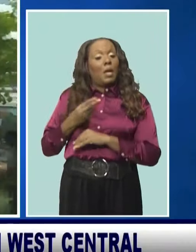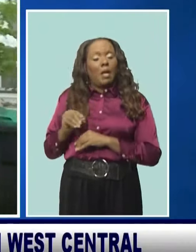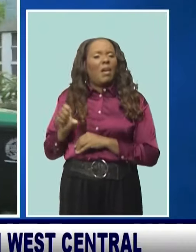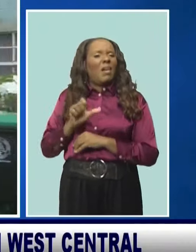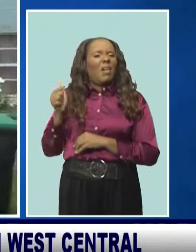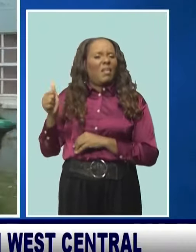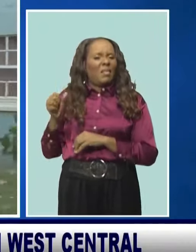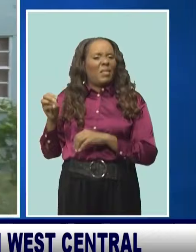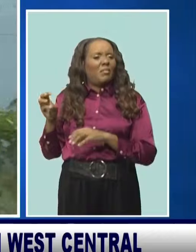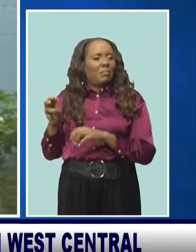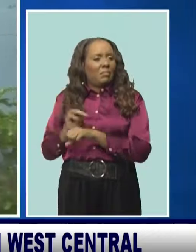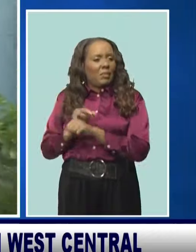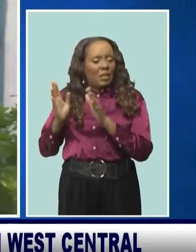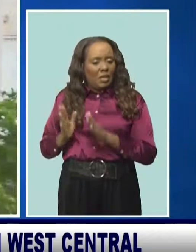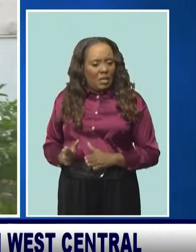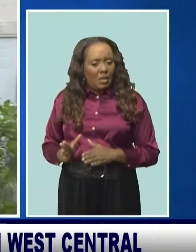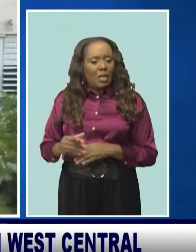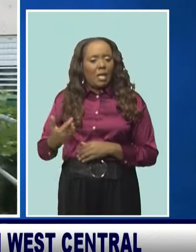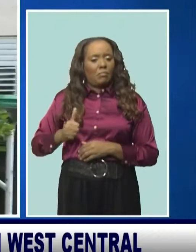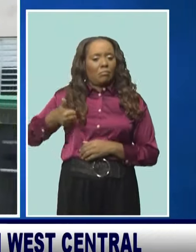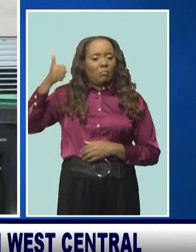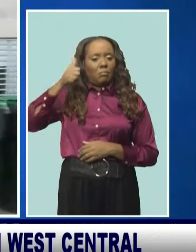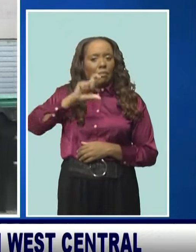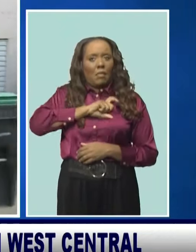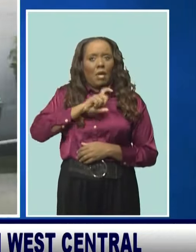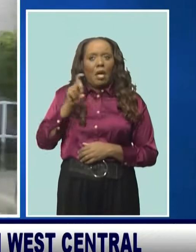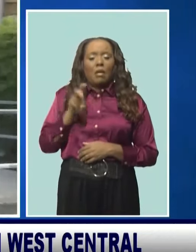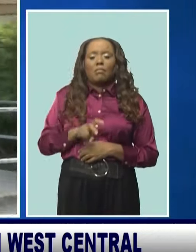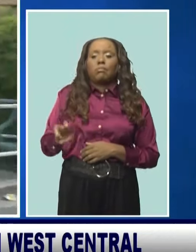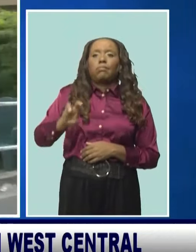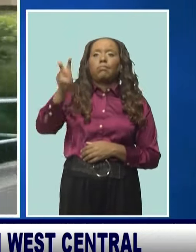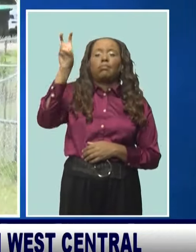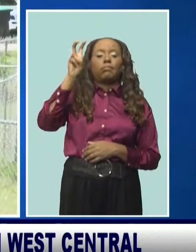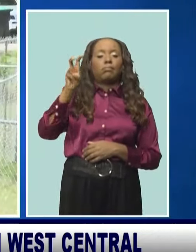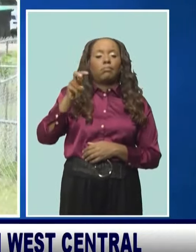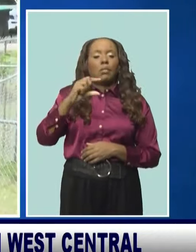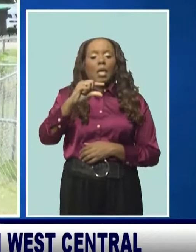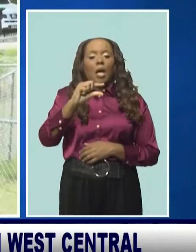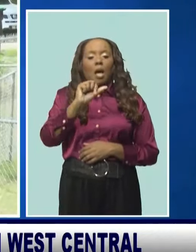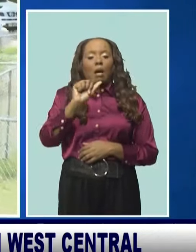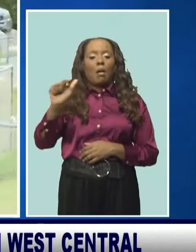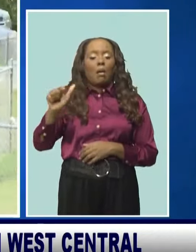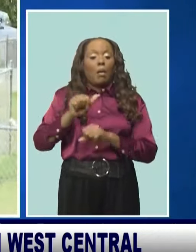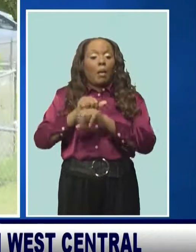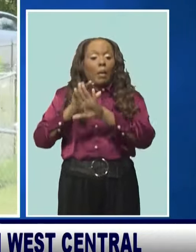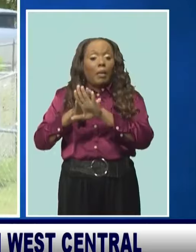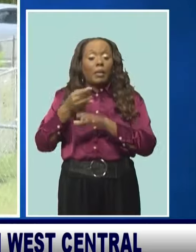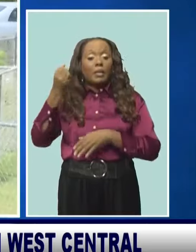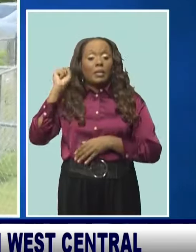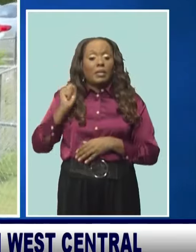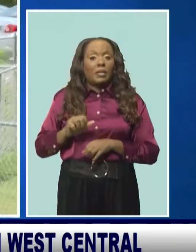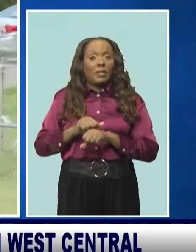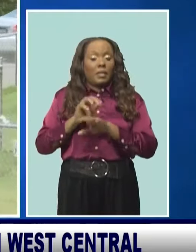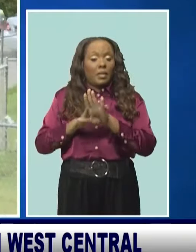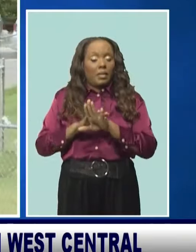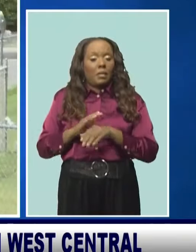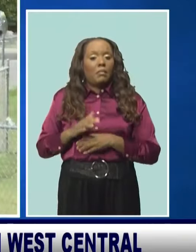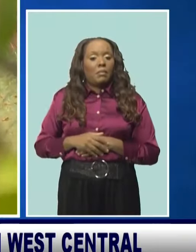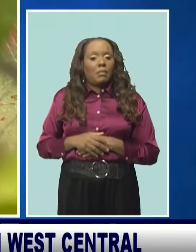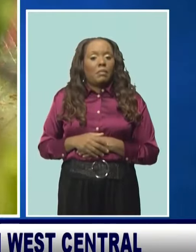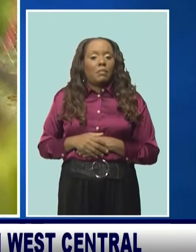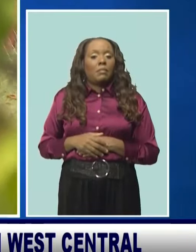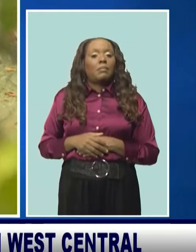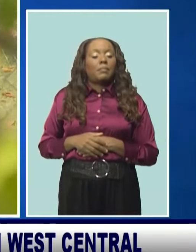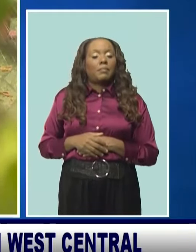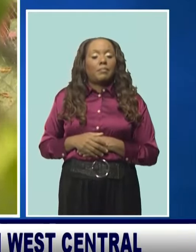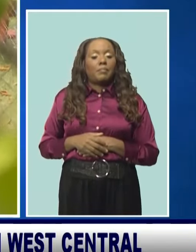brass of the Barbados Police Service touring Gall Hill and Silver Hill. This walkthrough follows last Wednesday's shooting death of